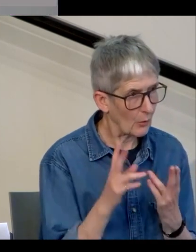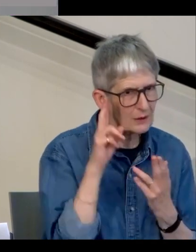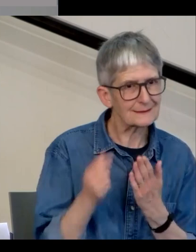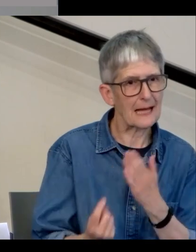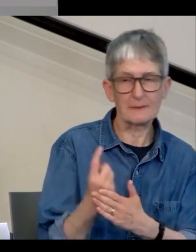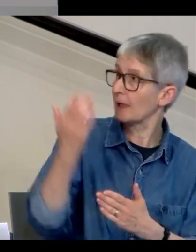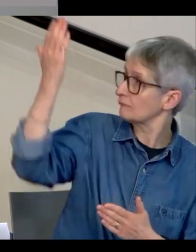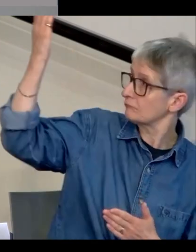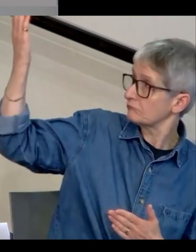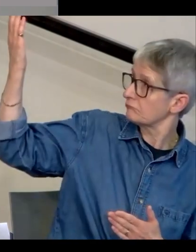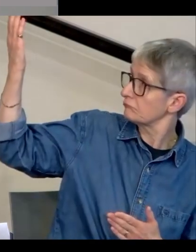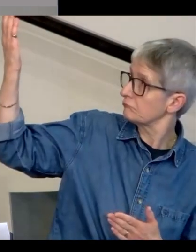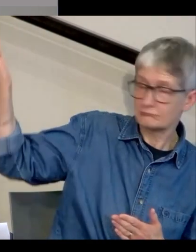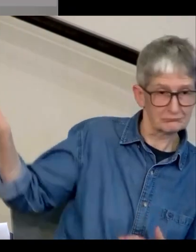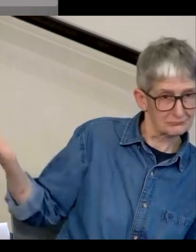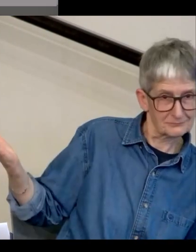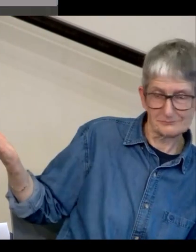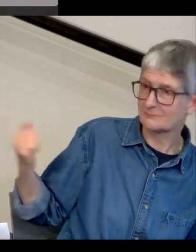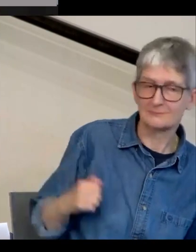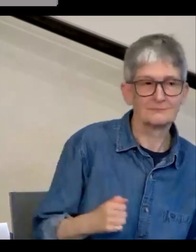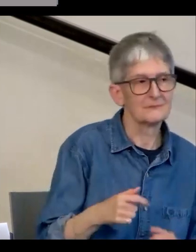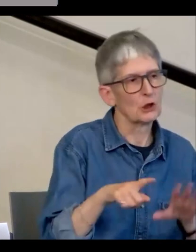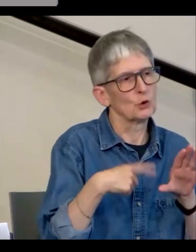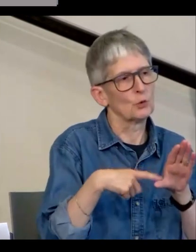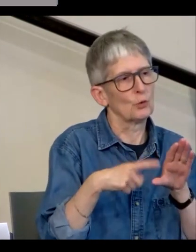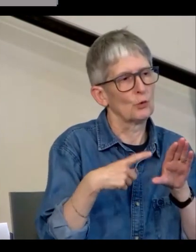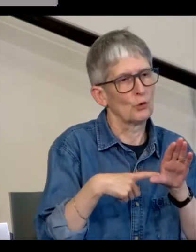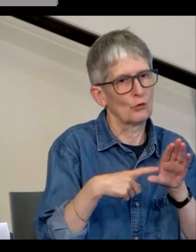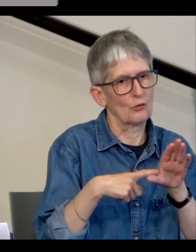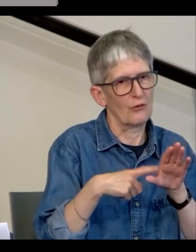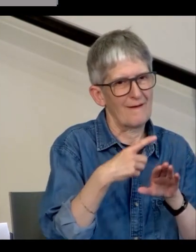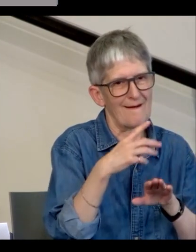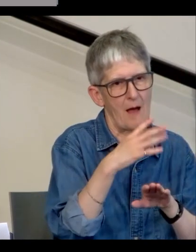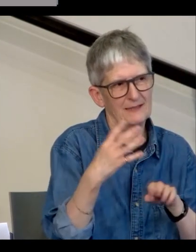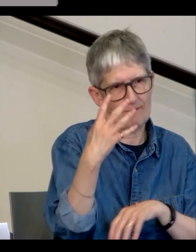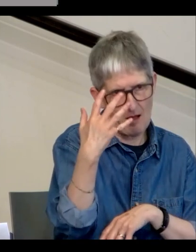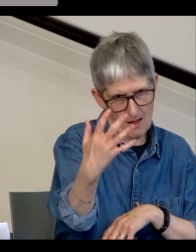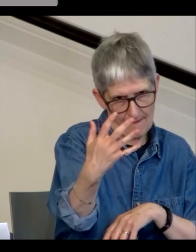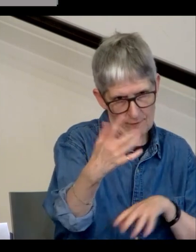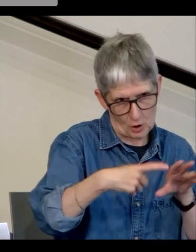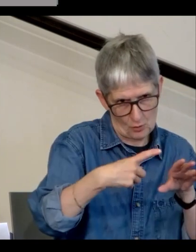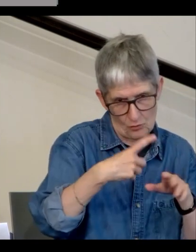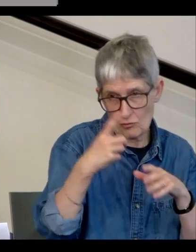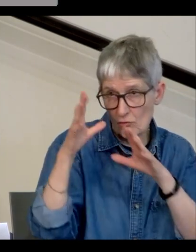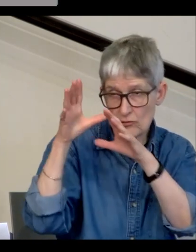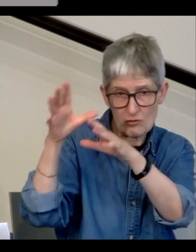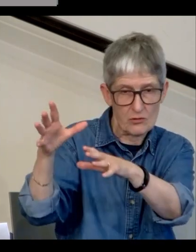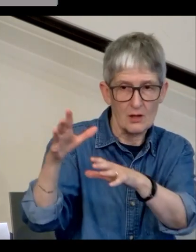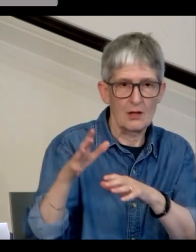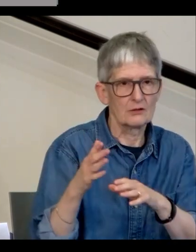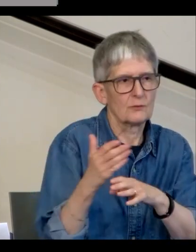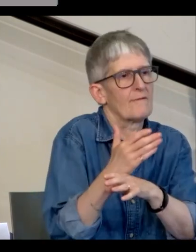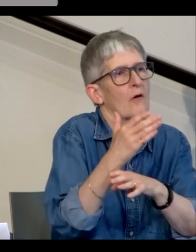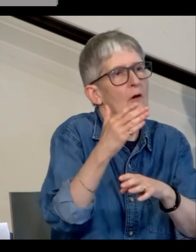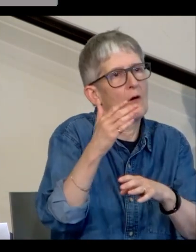plan. We have the youth hangout at 5:30, and that runs just before our